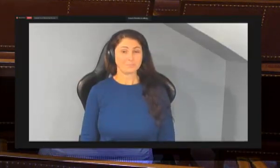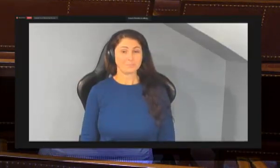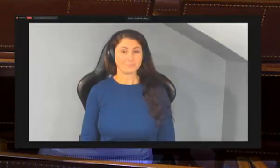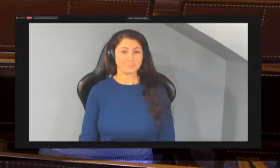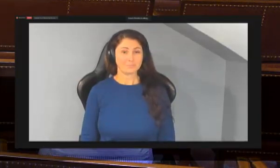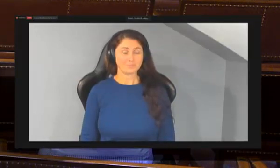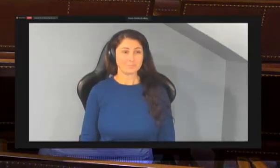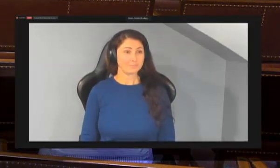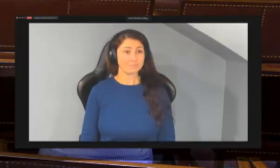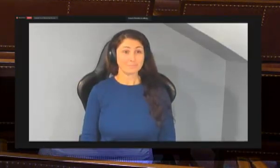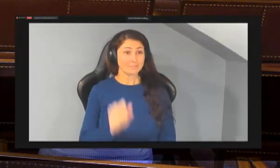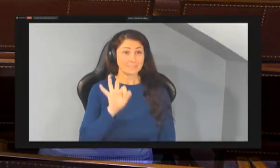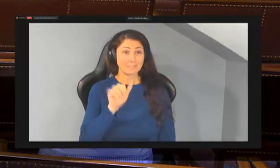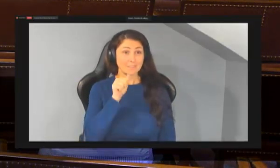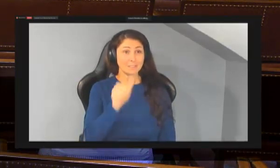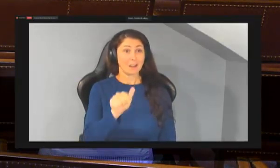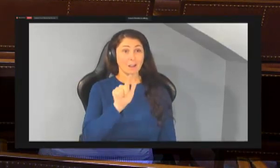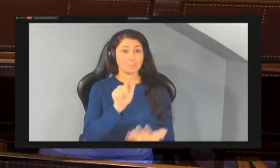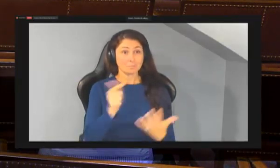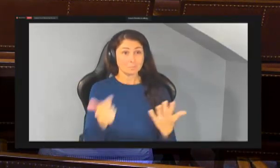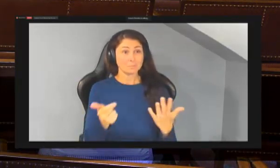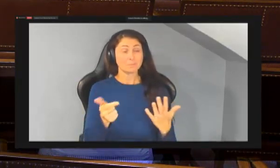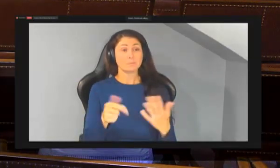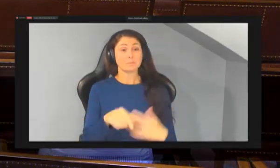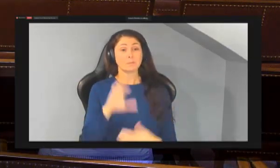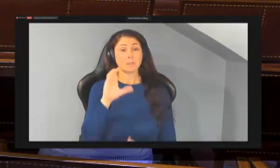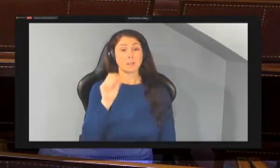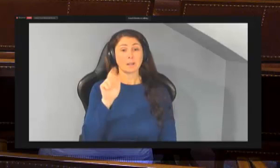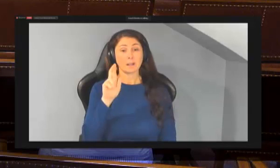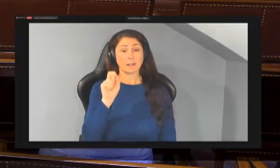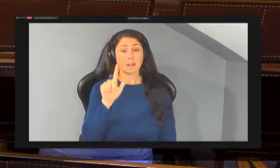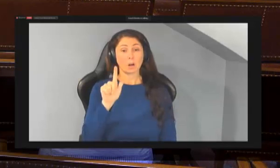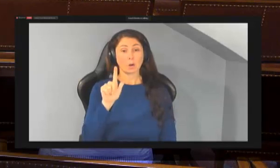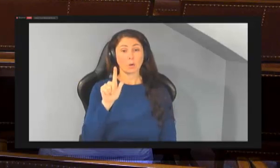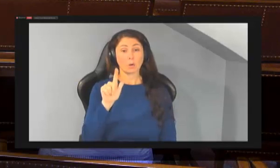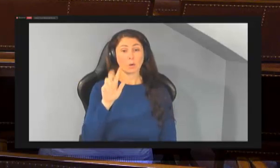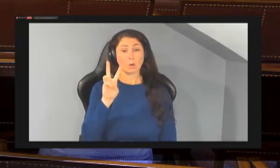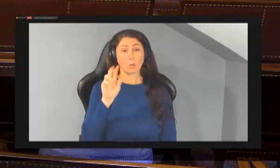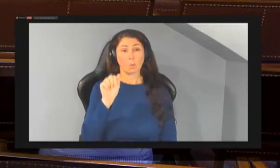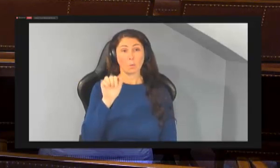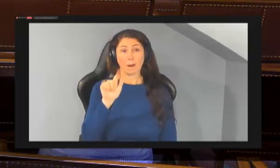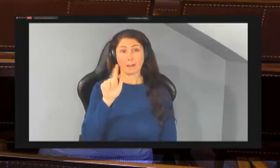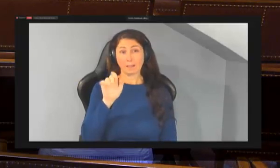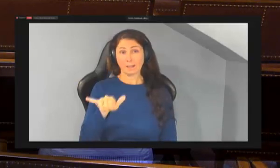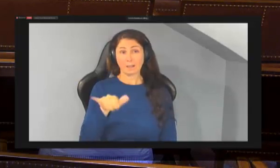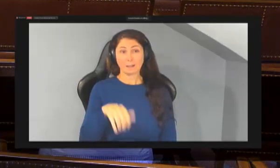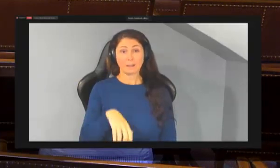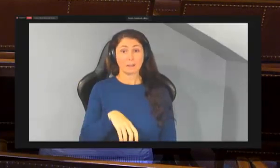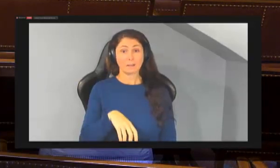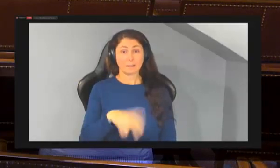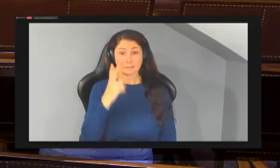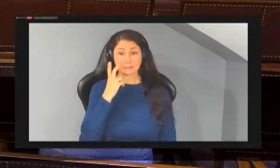If not, our next registered speaker is Carol Whaley, who I see online.